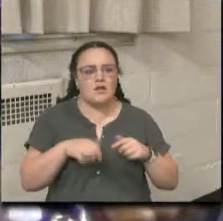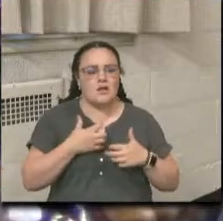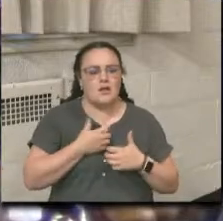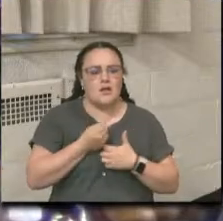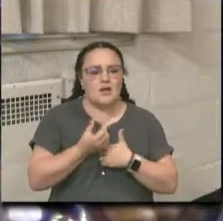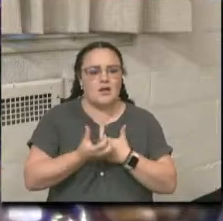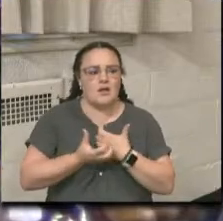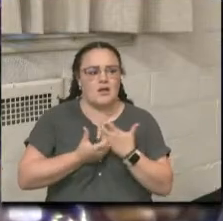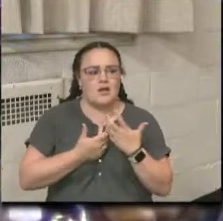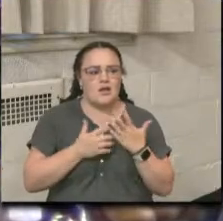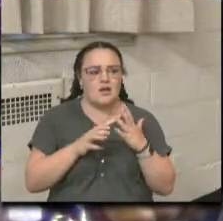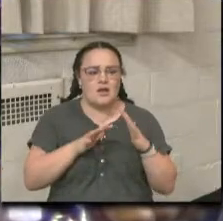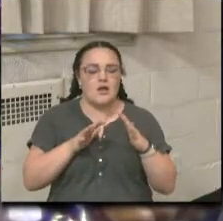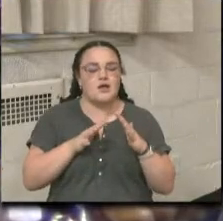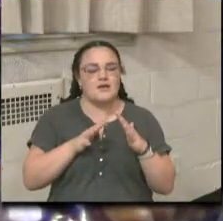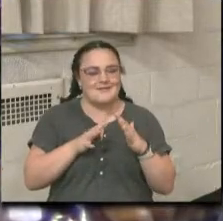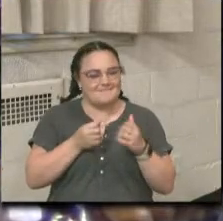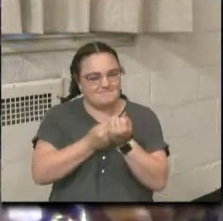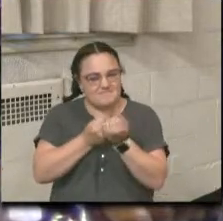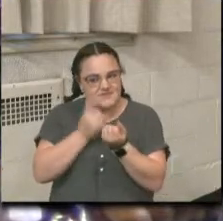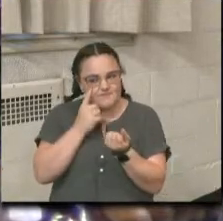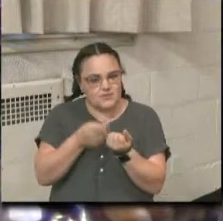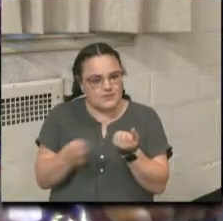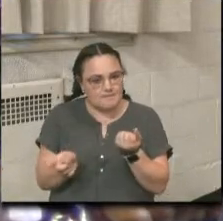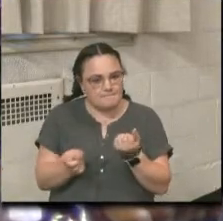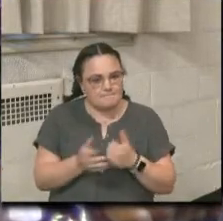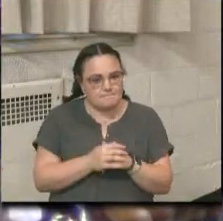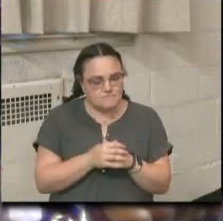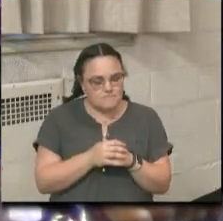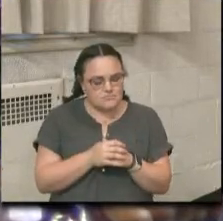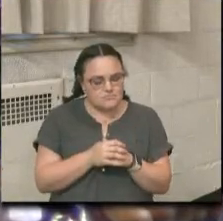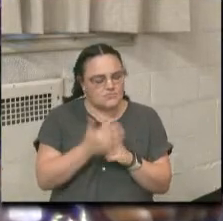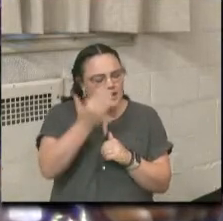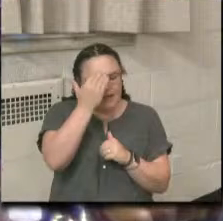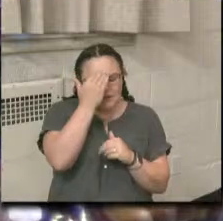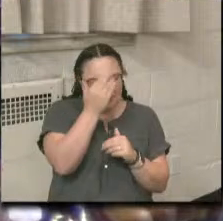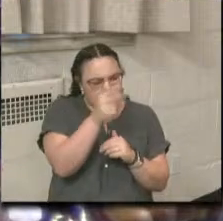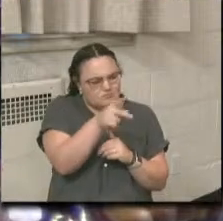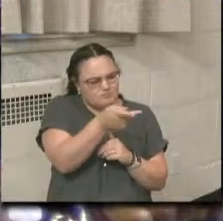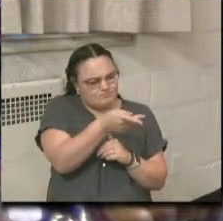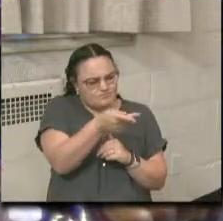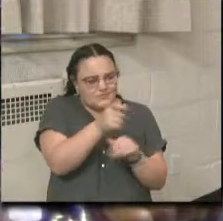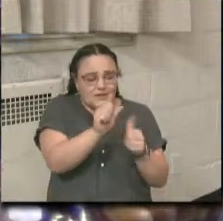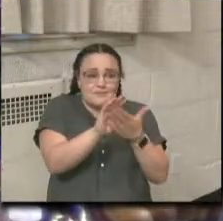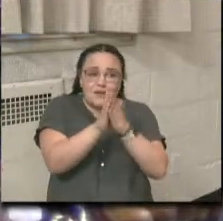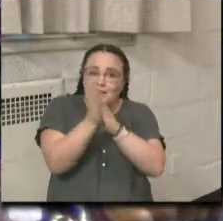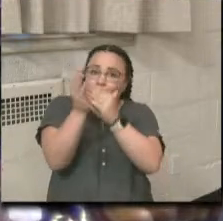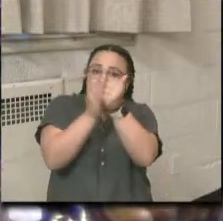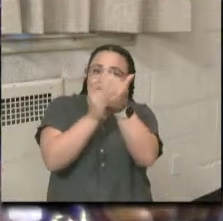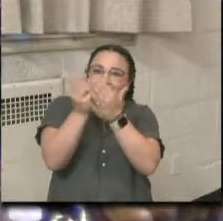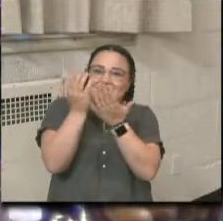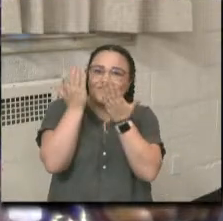say, I know you too can be whoever you want to be. To Jordan at home, my